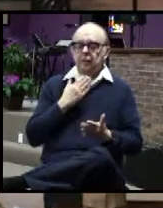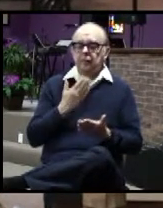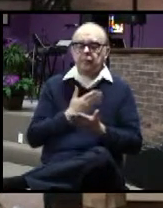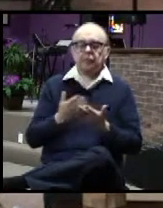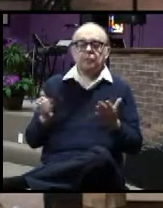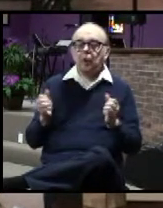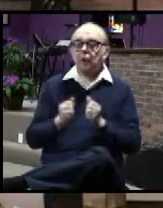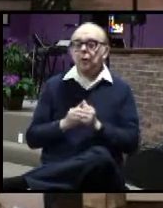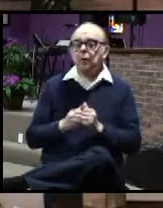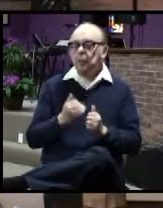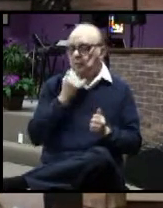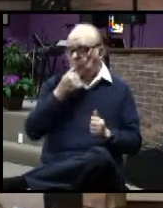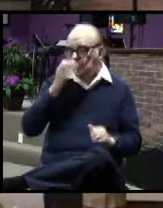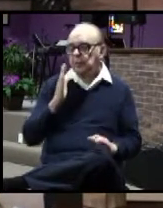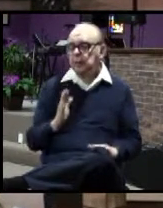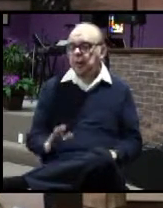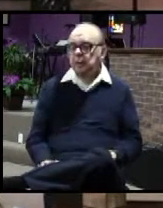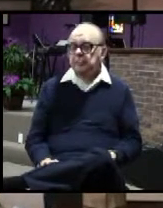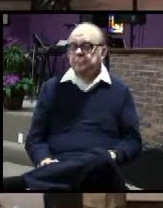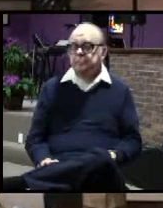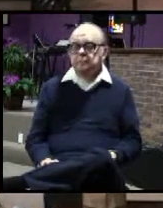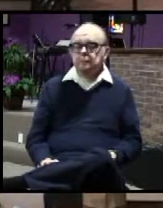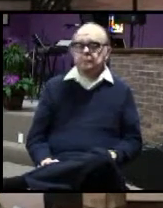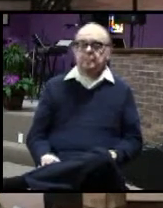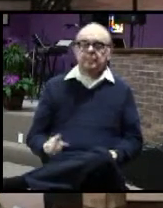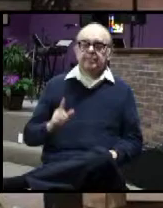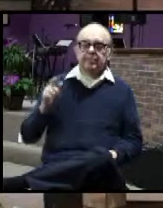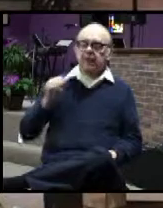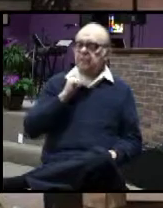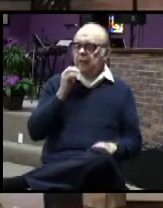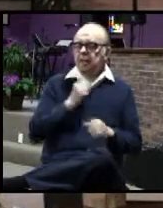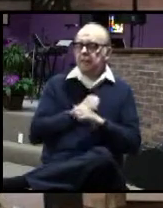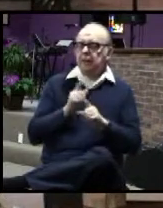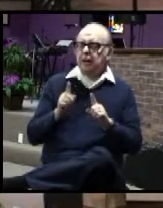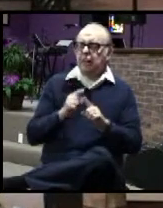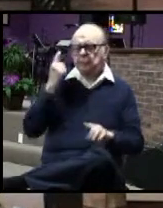God. He's not as loving as you think.